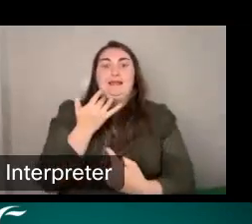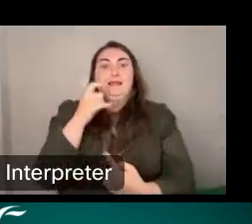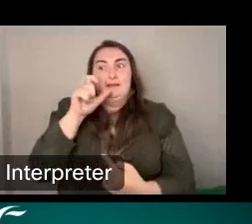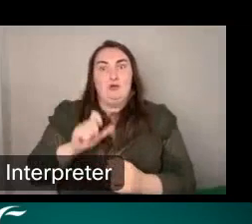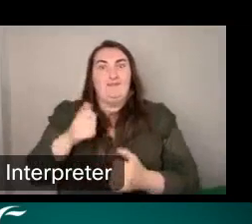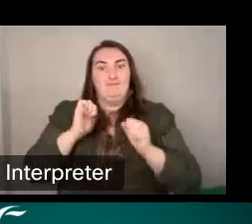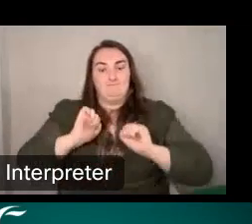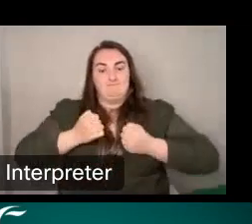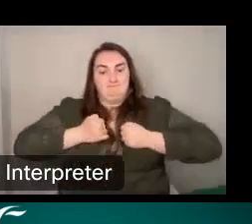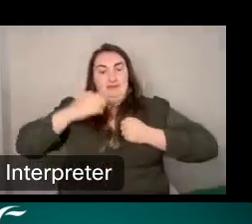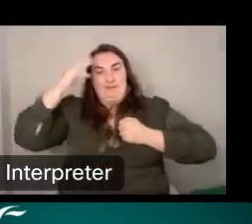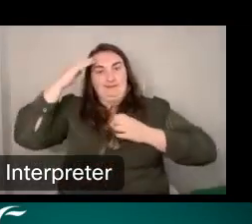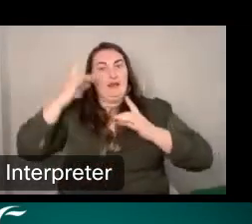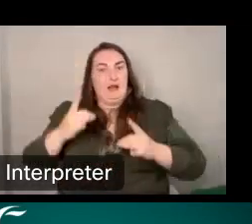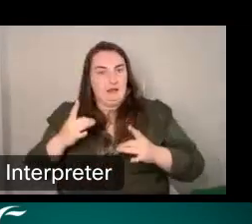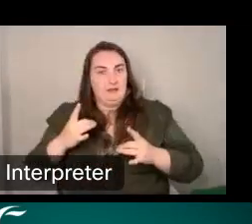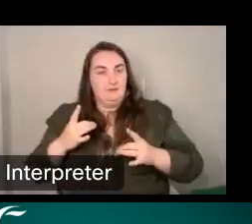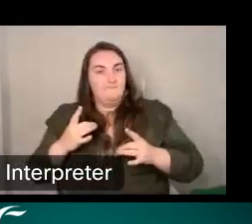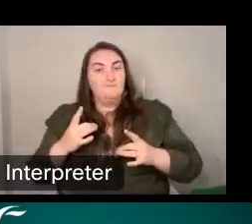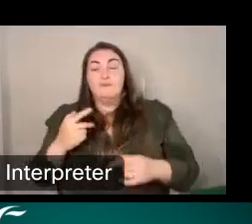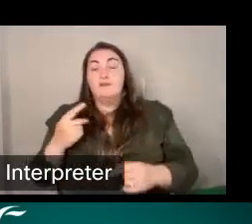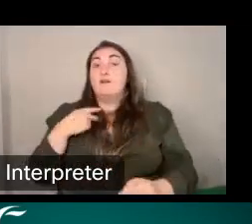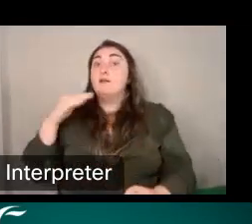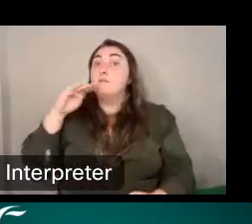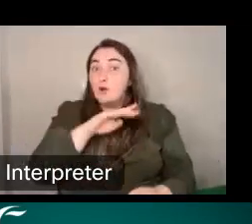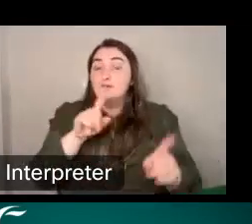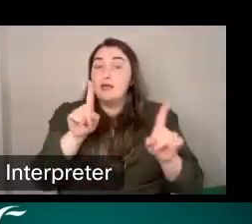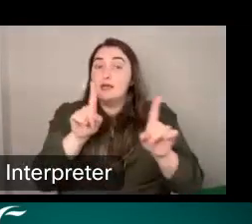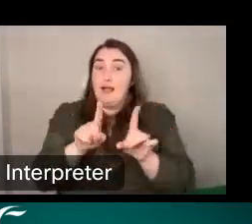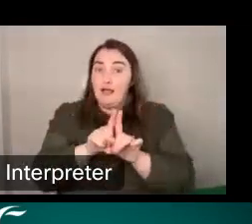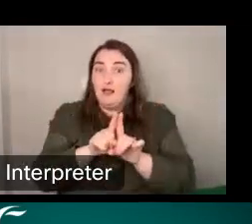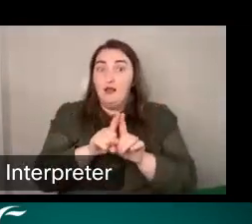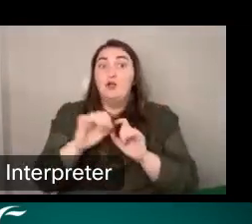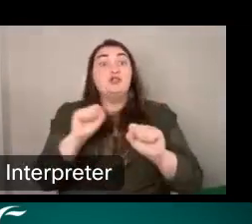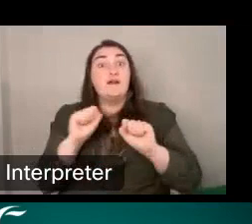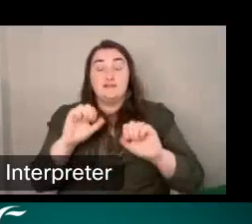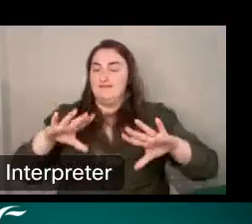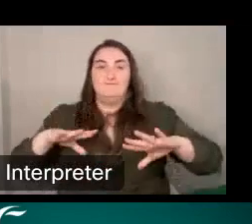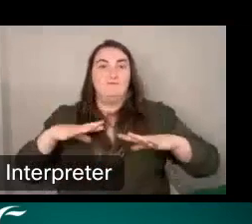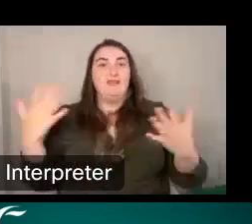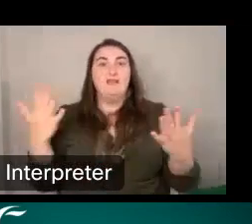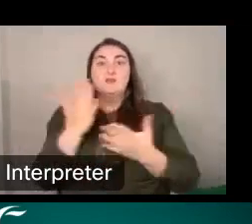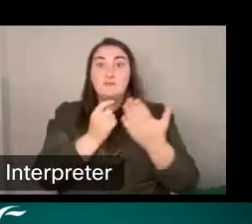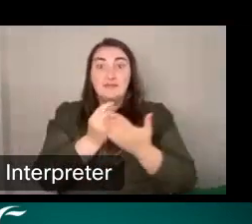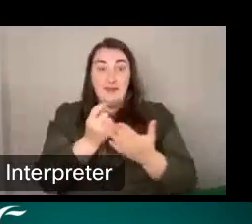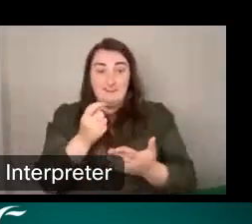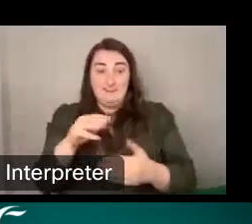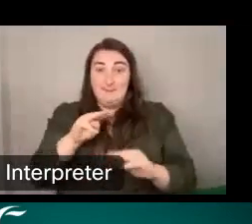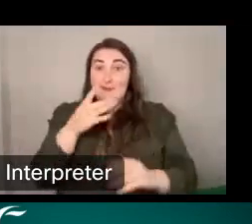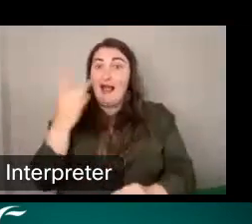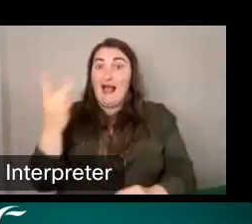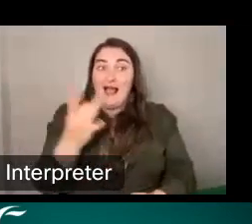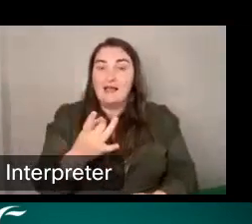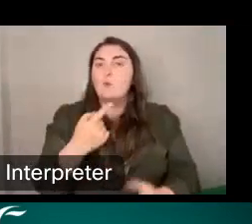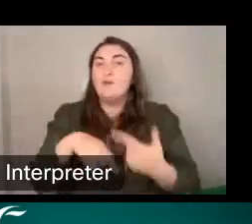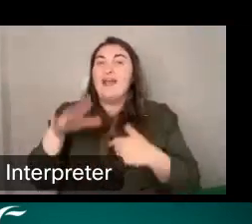health. Very importantly, the service is free. People often ask us that. We assume people know,